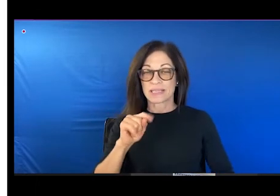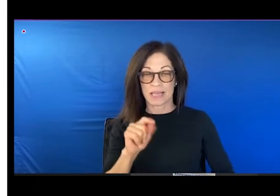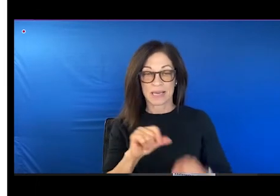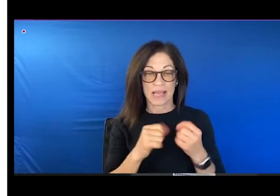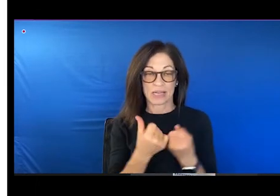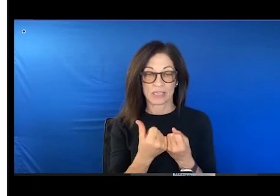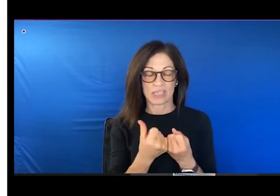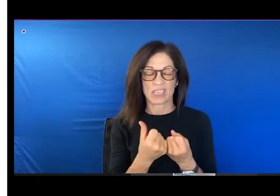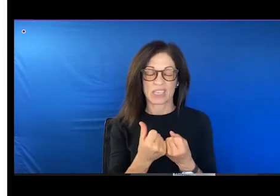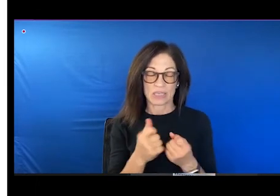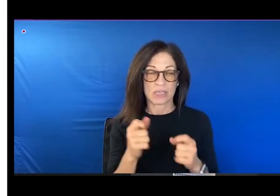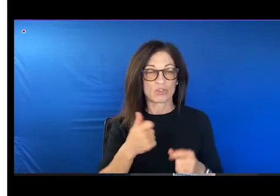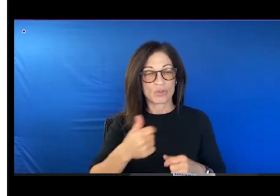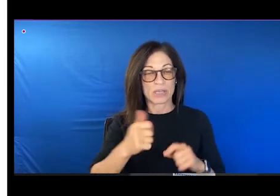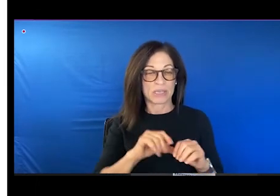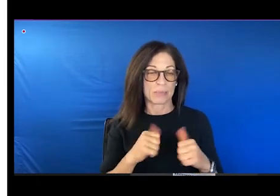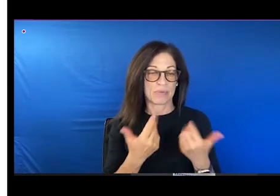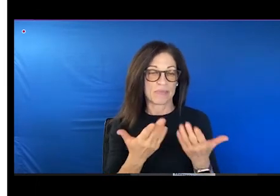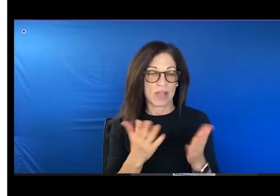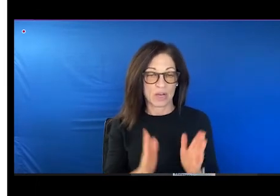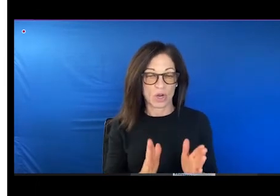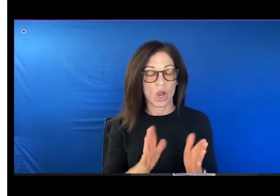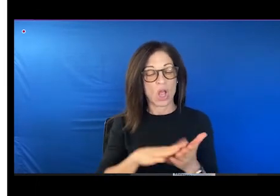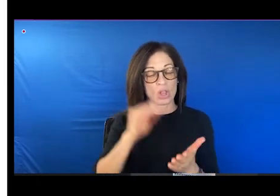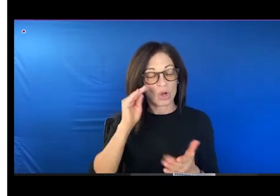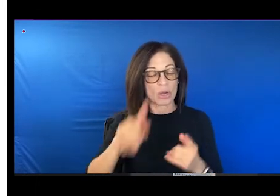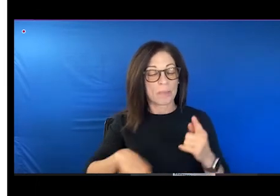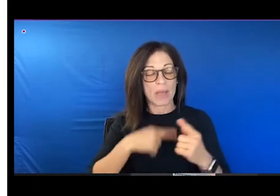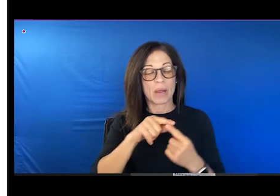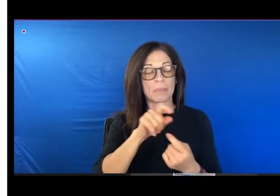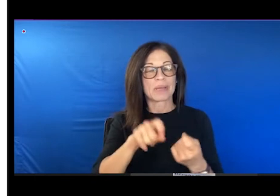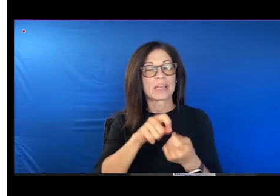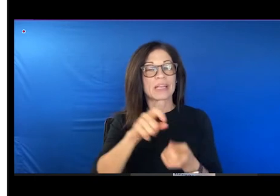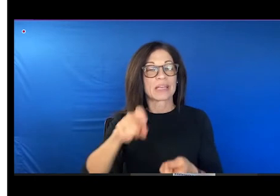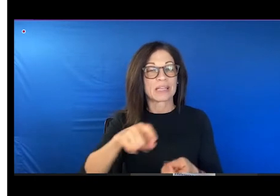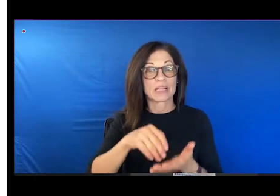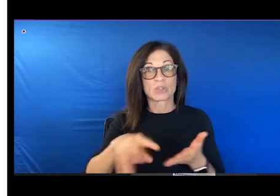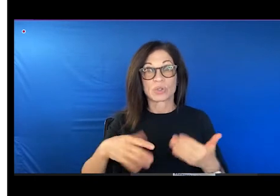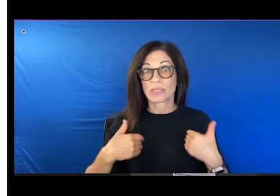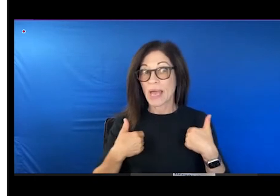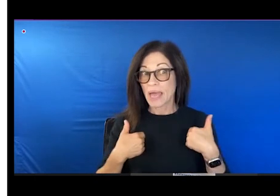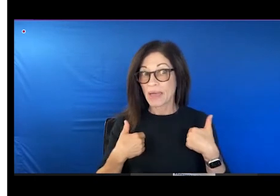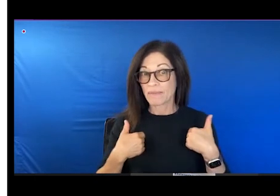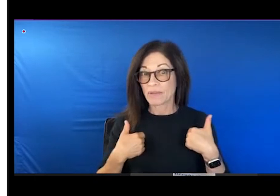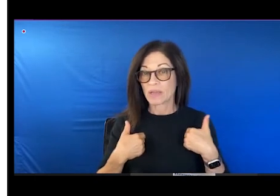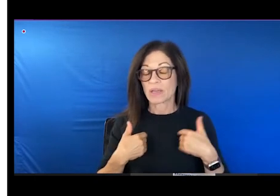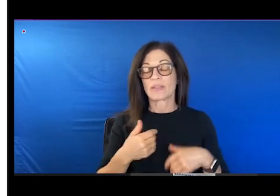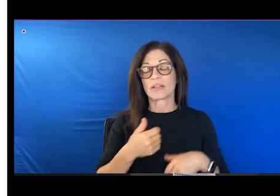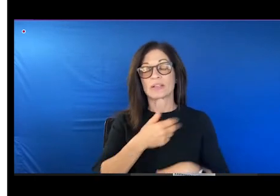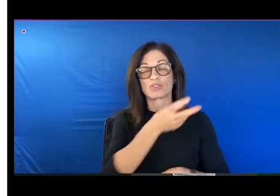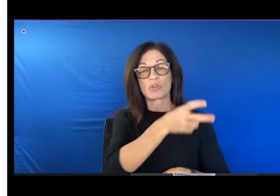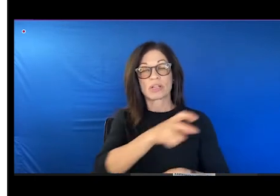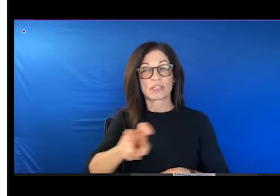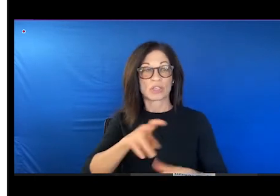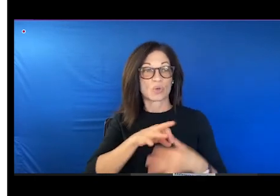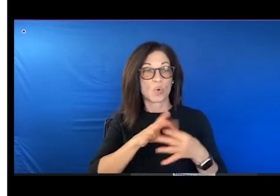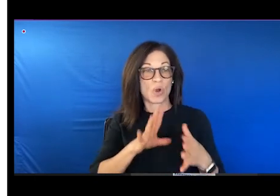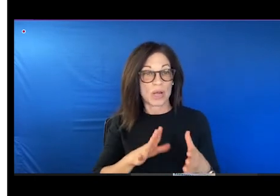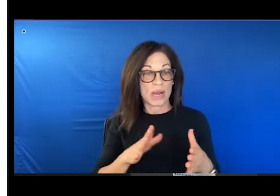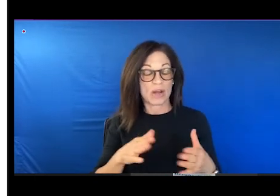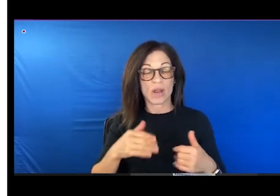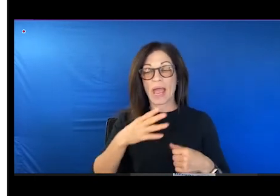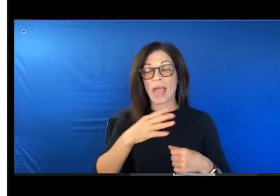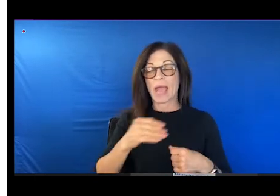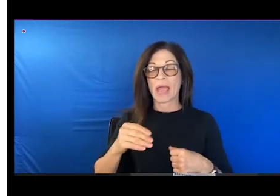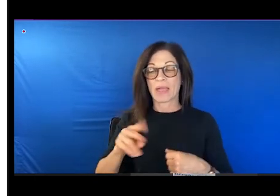transit agency, the transit provider, learned about a particular need that students have. This transition coordinator